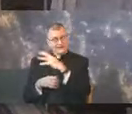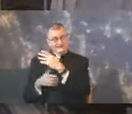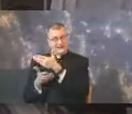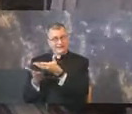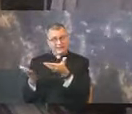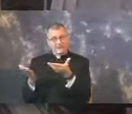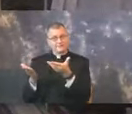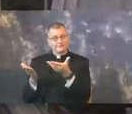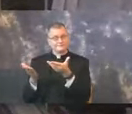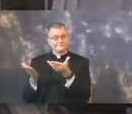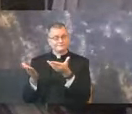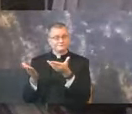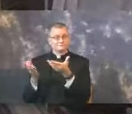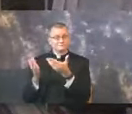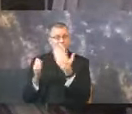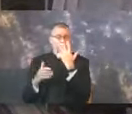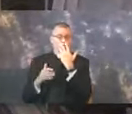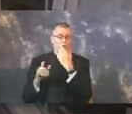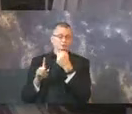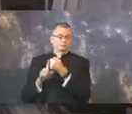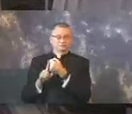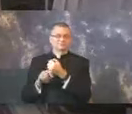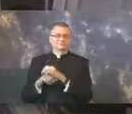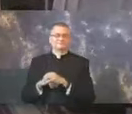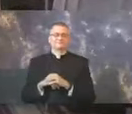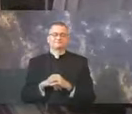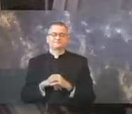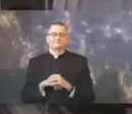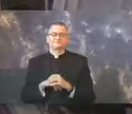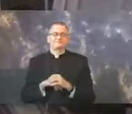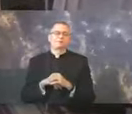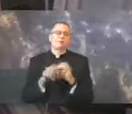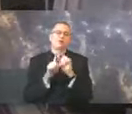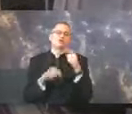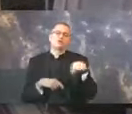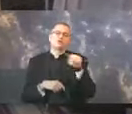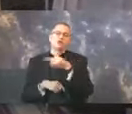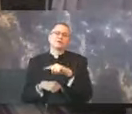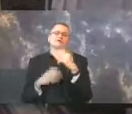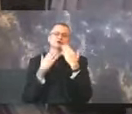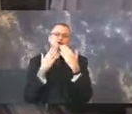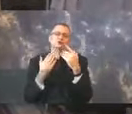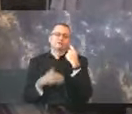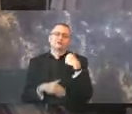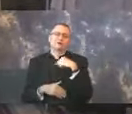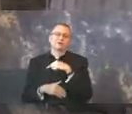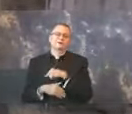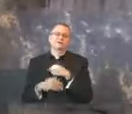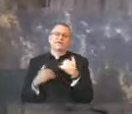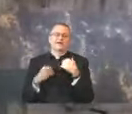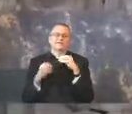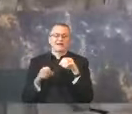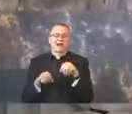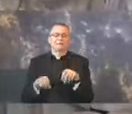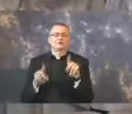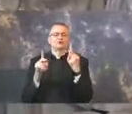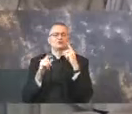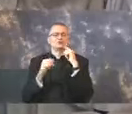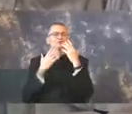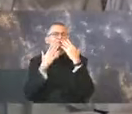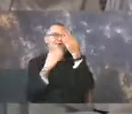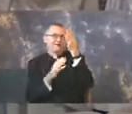that these markers represent. For all of us, as we conclude, how good it is for us to have this opportunity to thank God